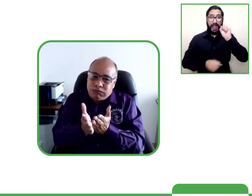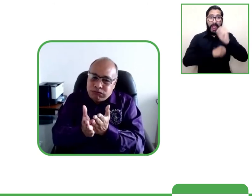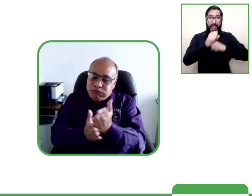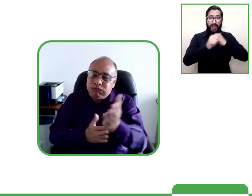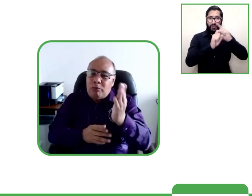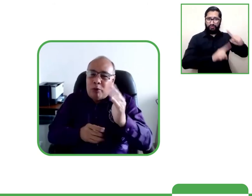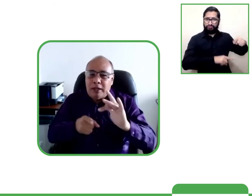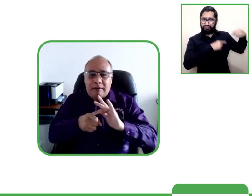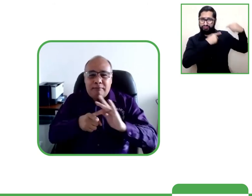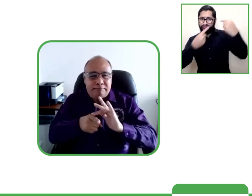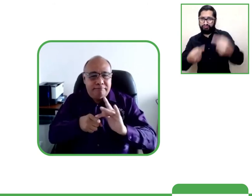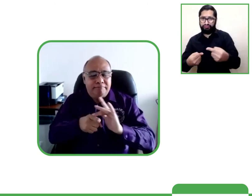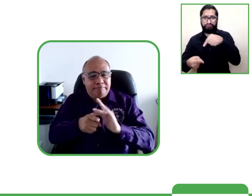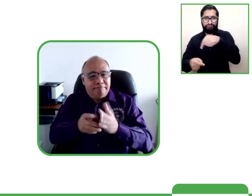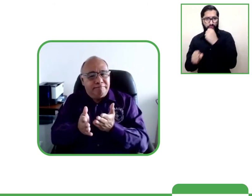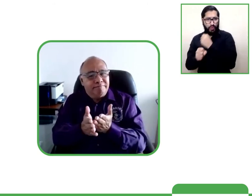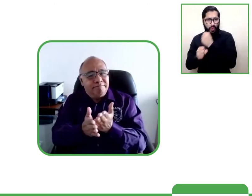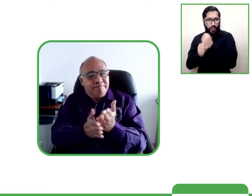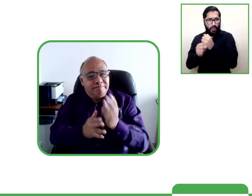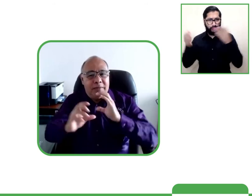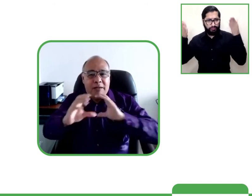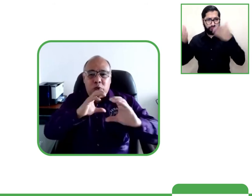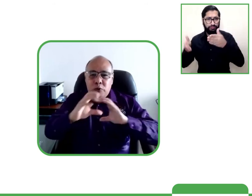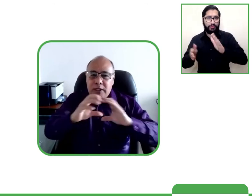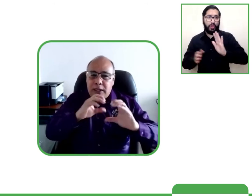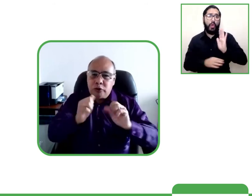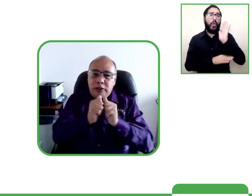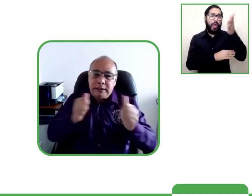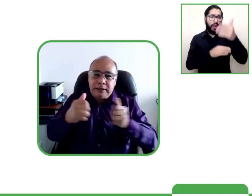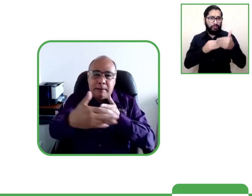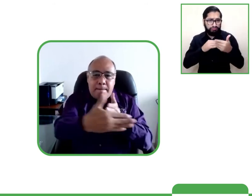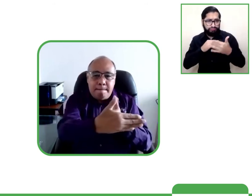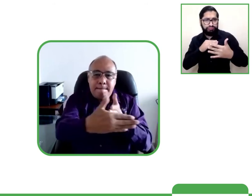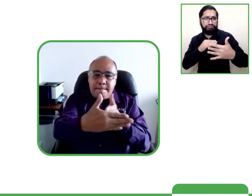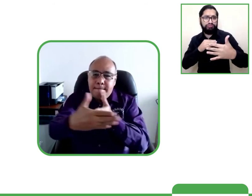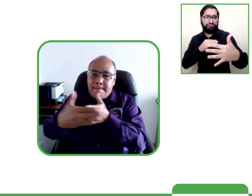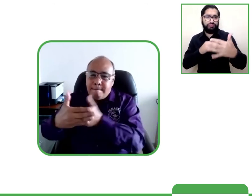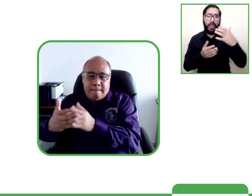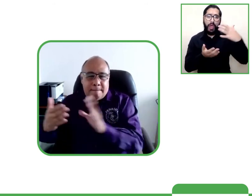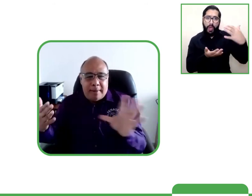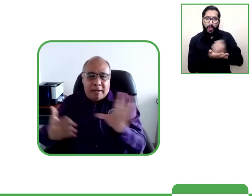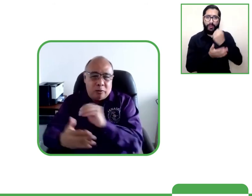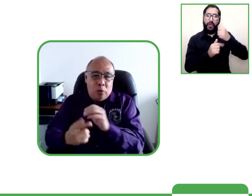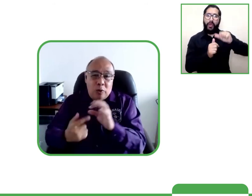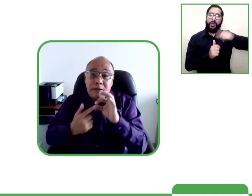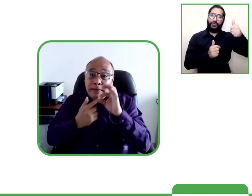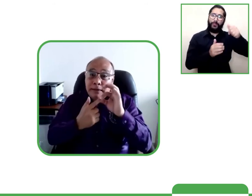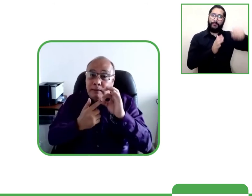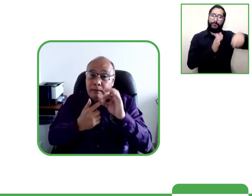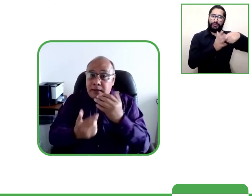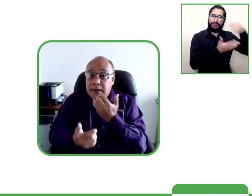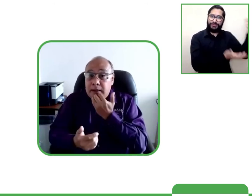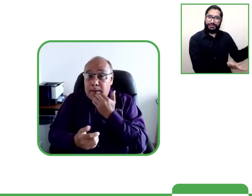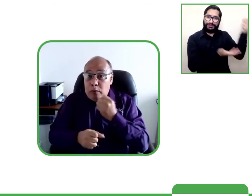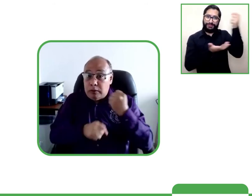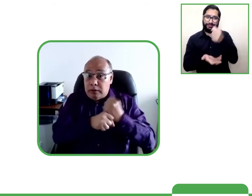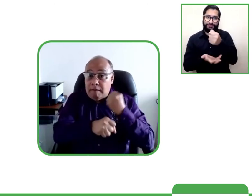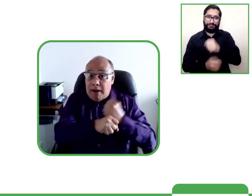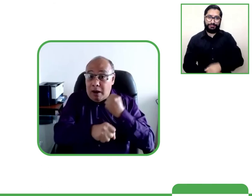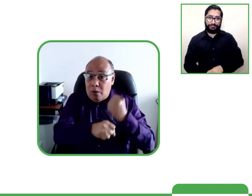FENASCOL had that struggle until we managed to achieve this budget and this project. Therefore, it's